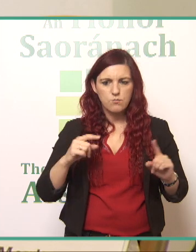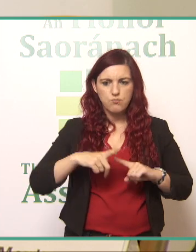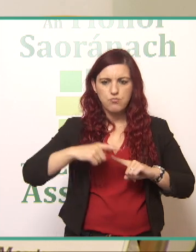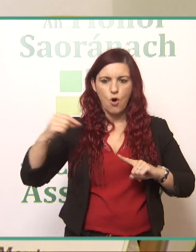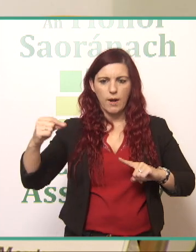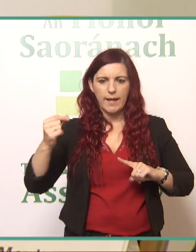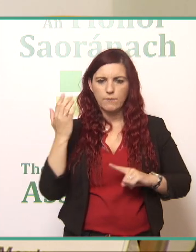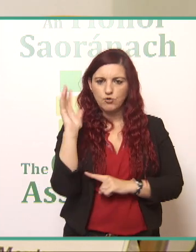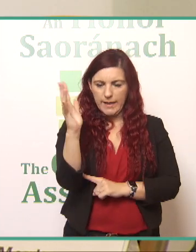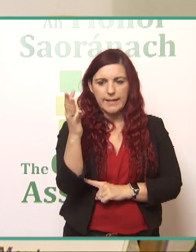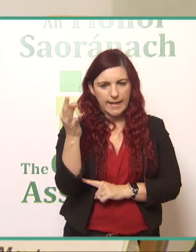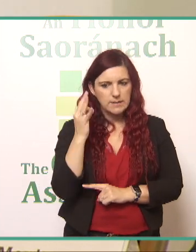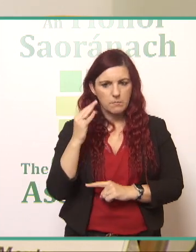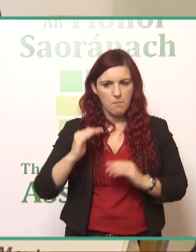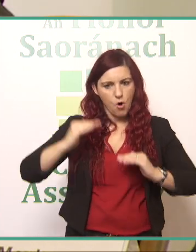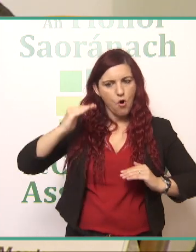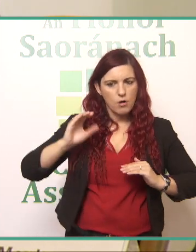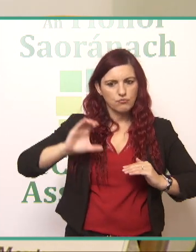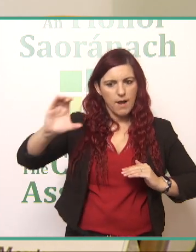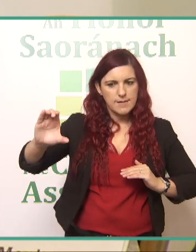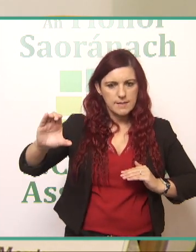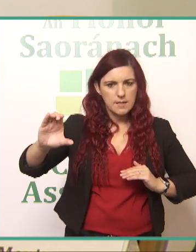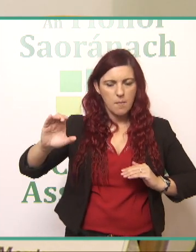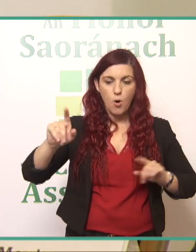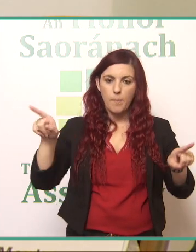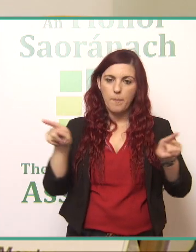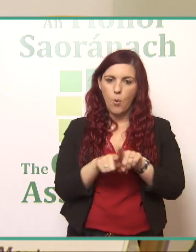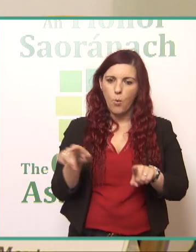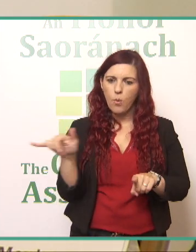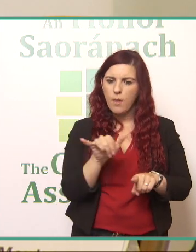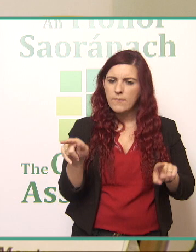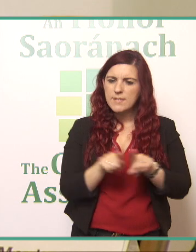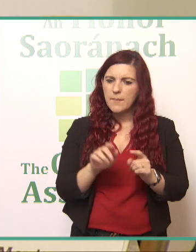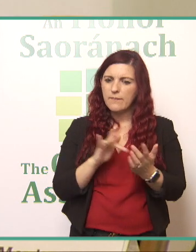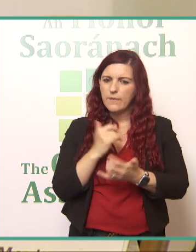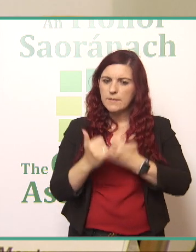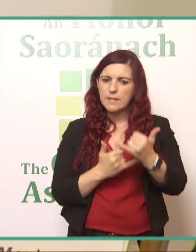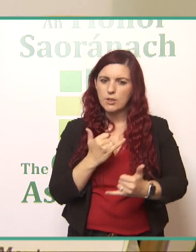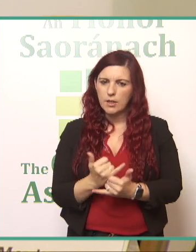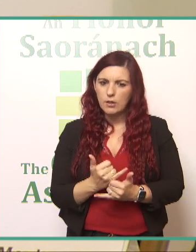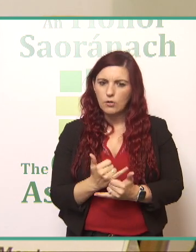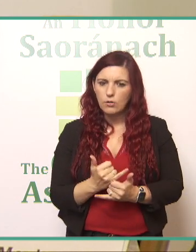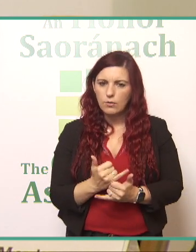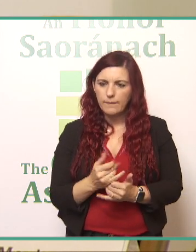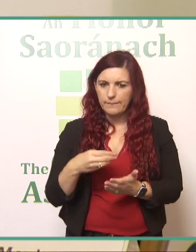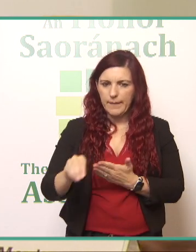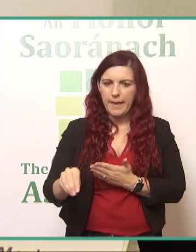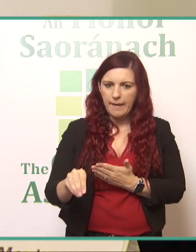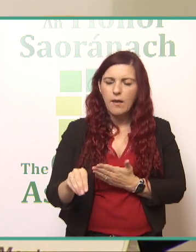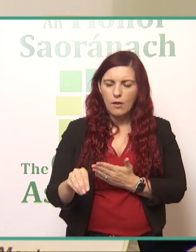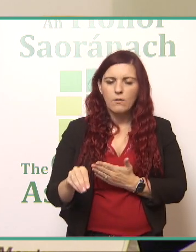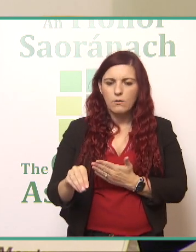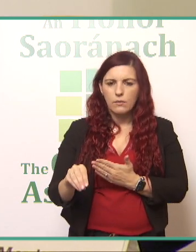grant rate than the coniferous plantations, but they both have the same 15-year premium rates. And we know that